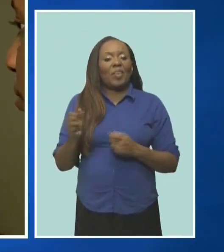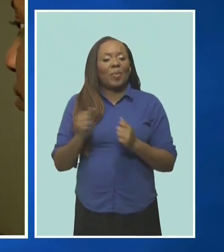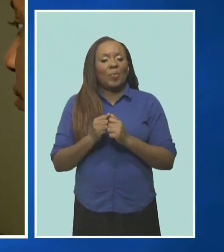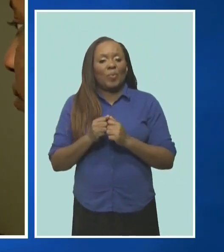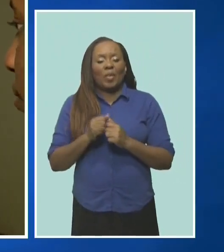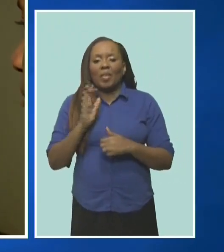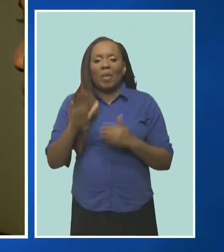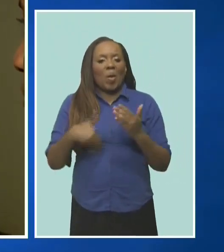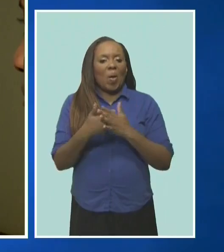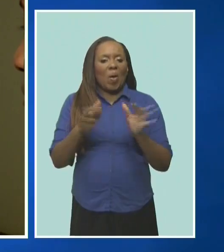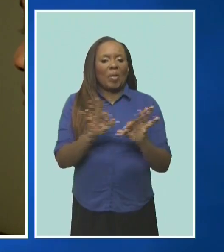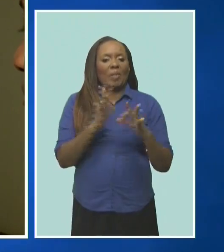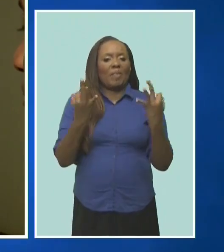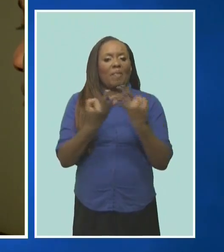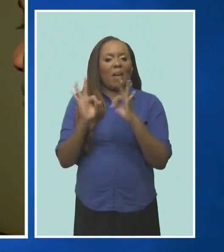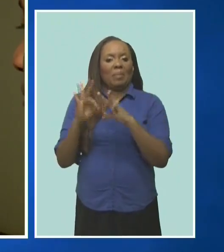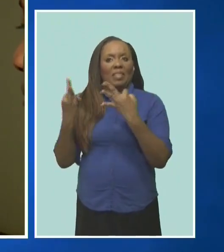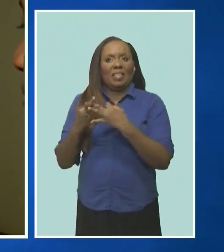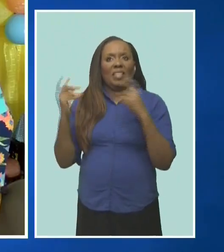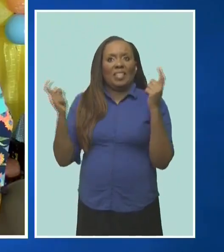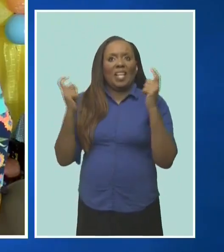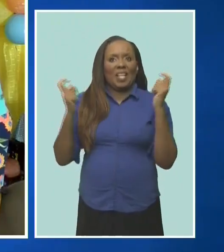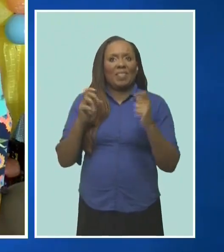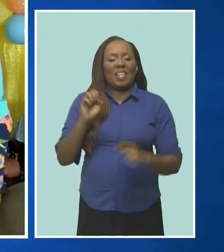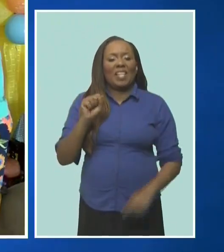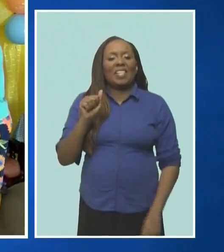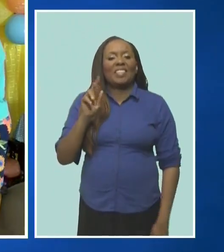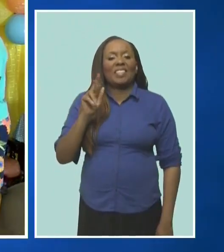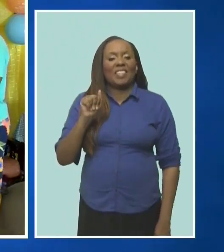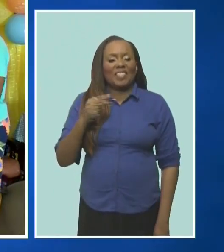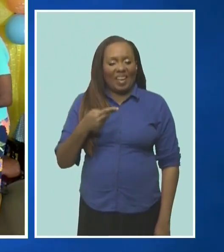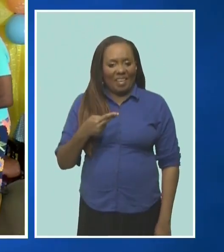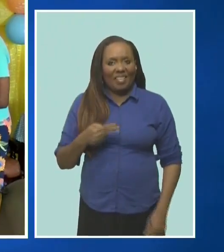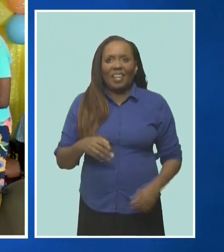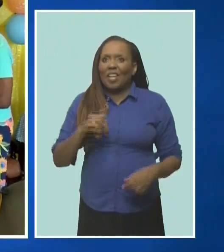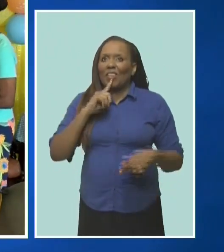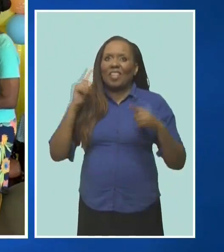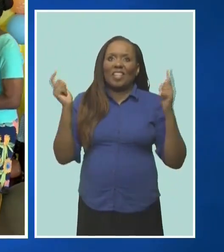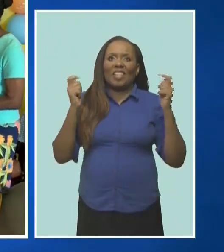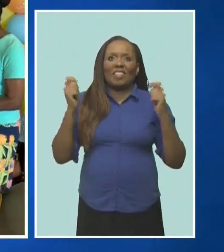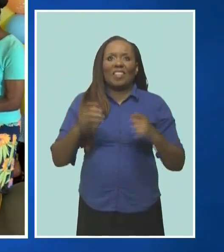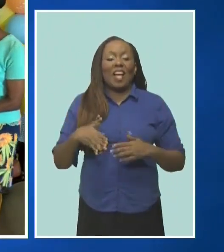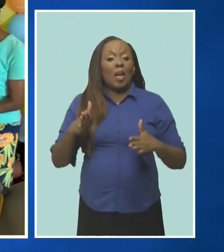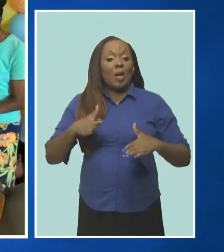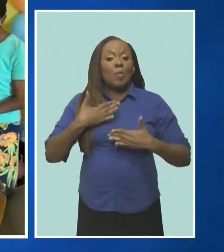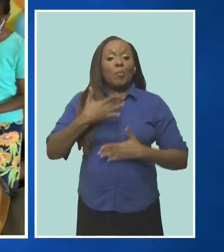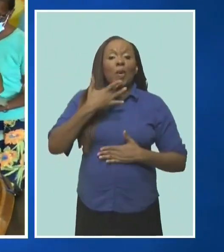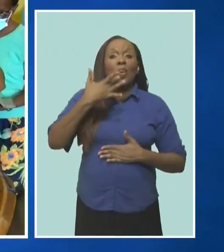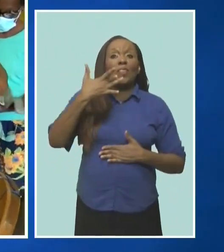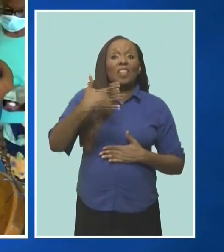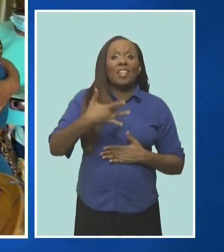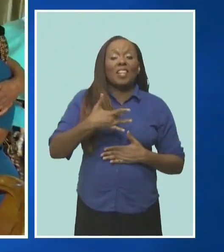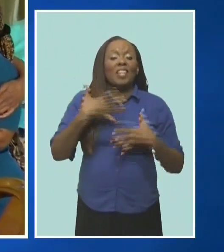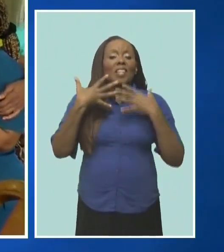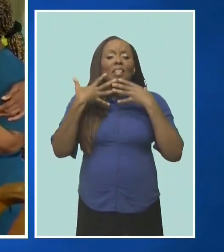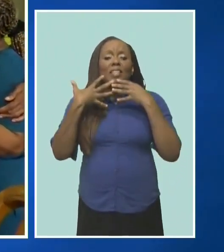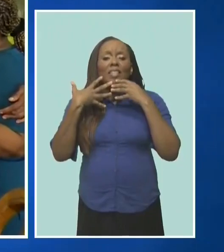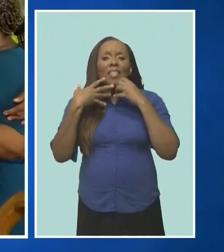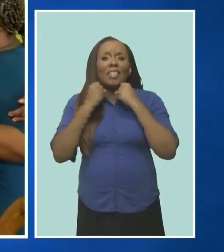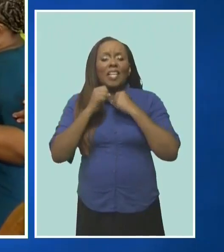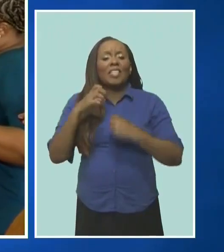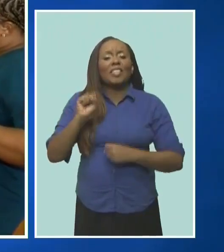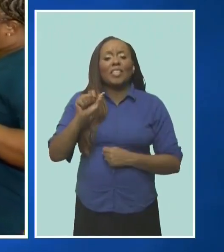and Benjamin family celebrating Madam Sarah. And celebrate they did. Happy birthday,